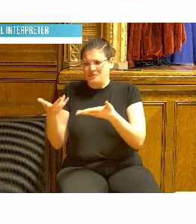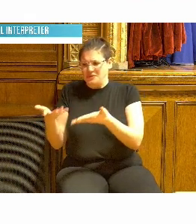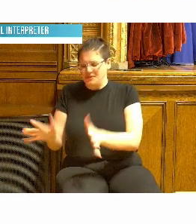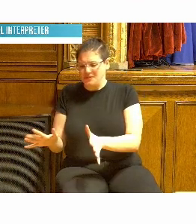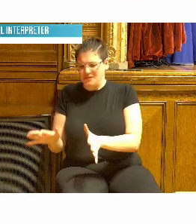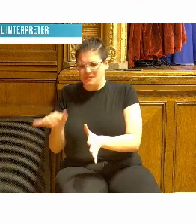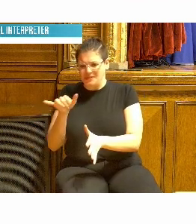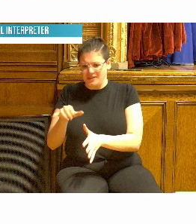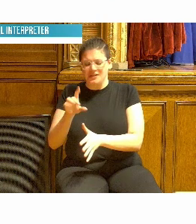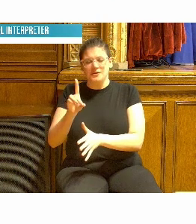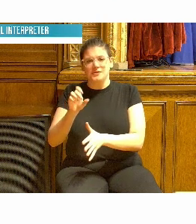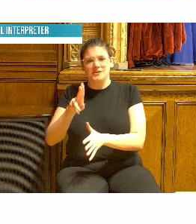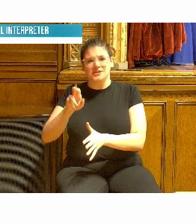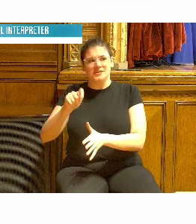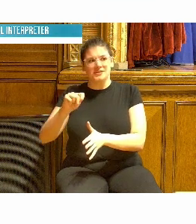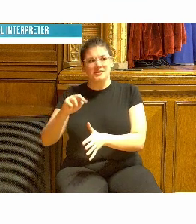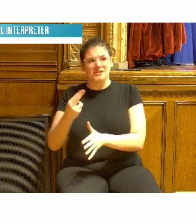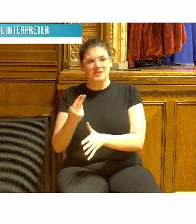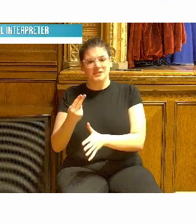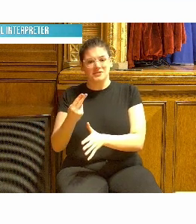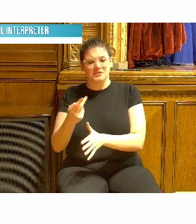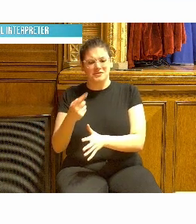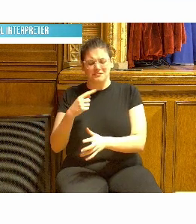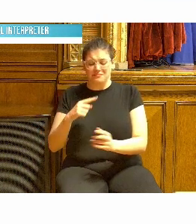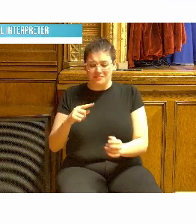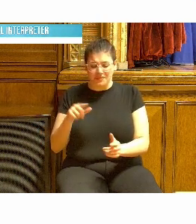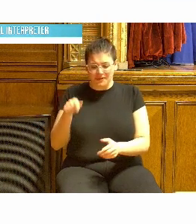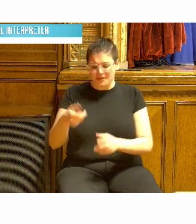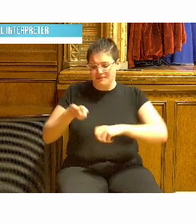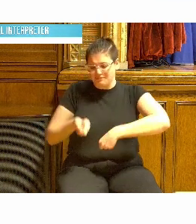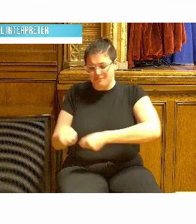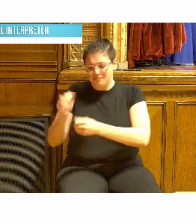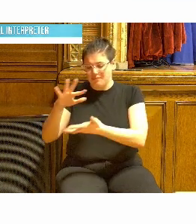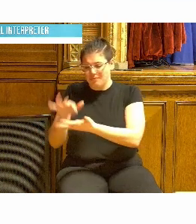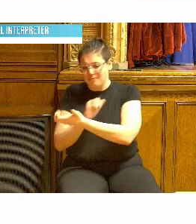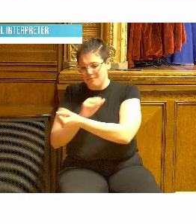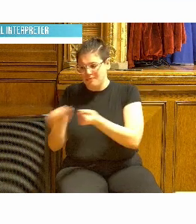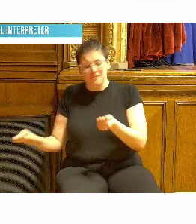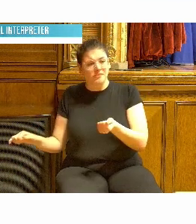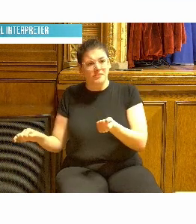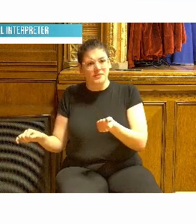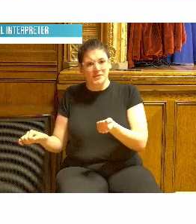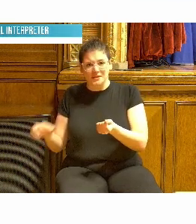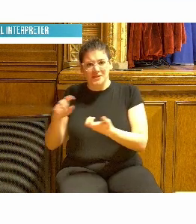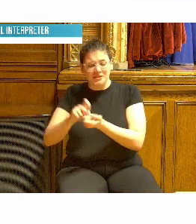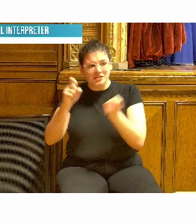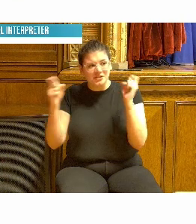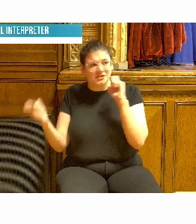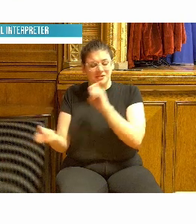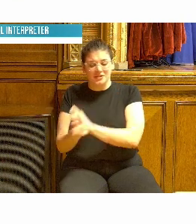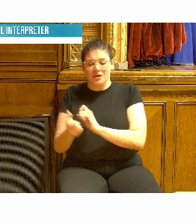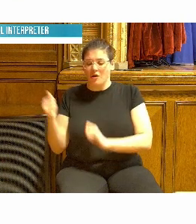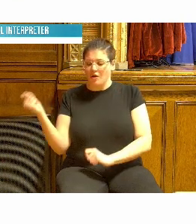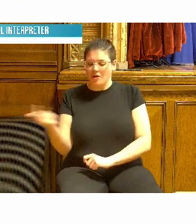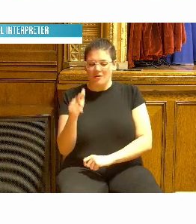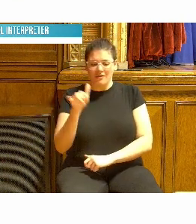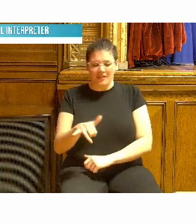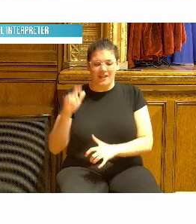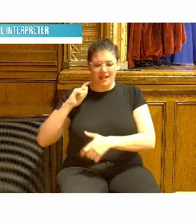They dug up Manhattan. The cobblestone streets and all that is still there. All of the legacy is still